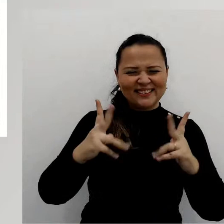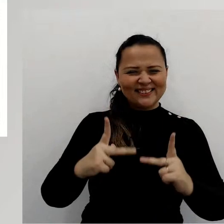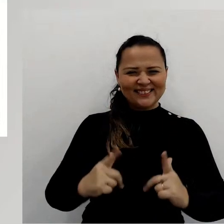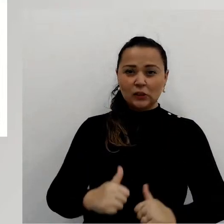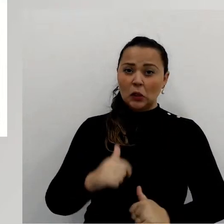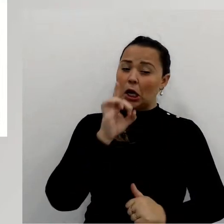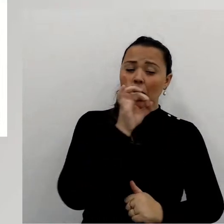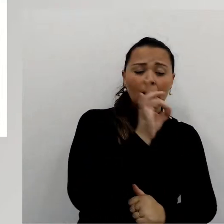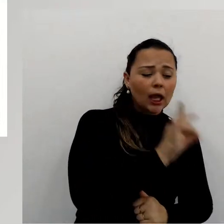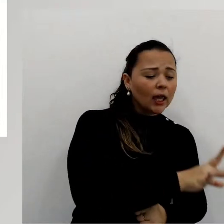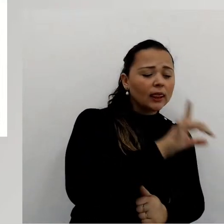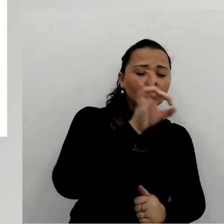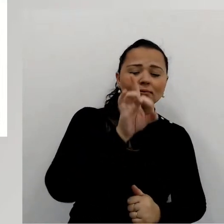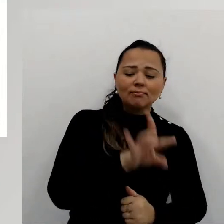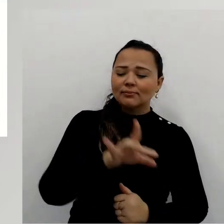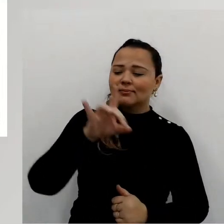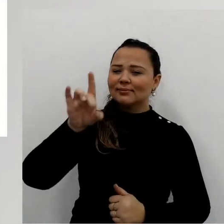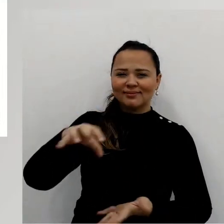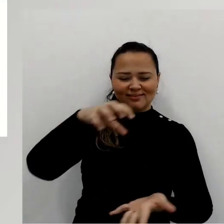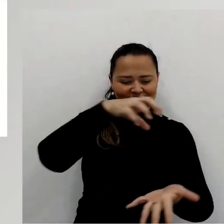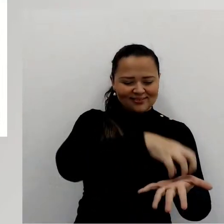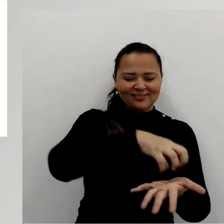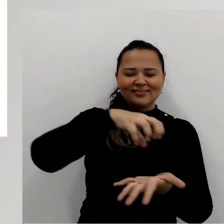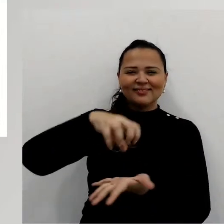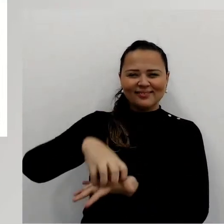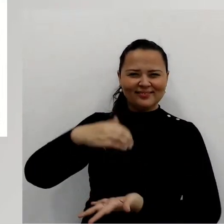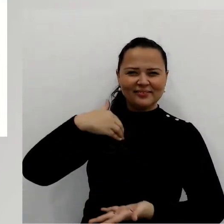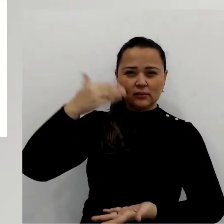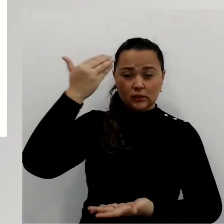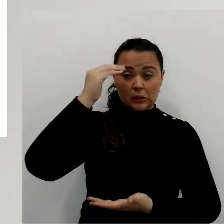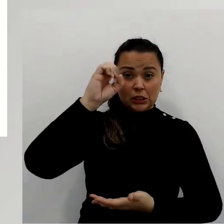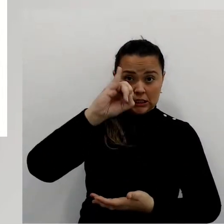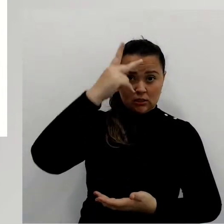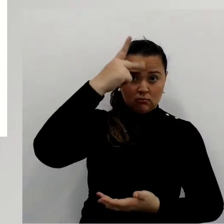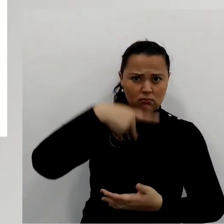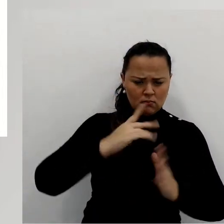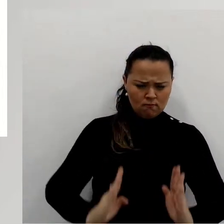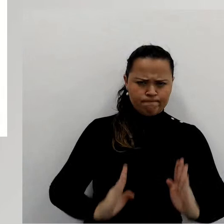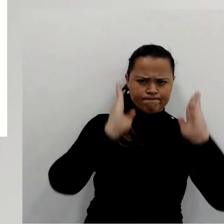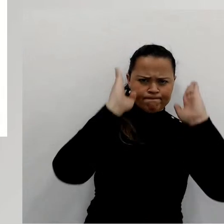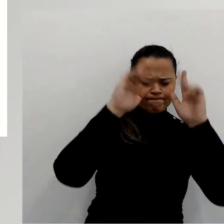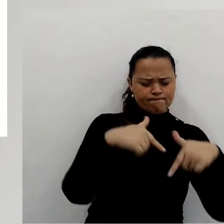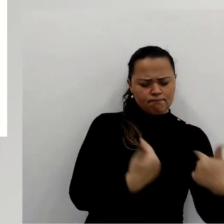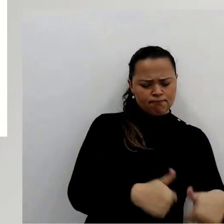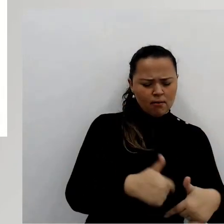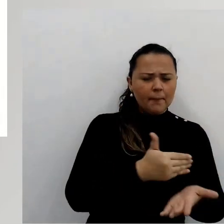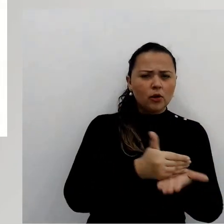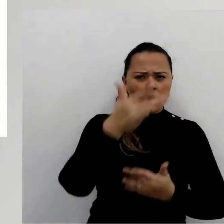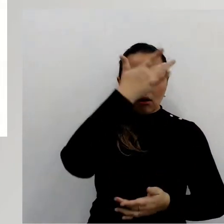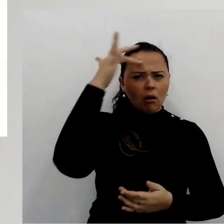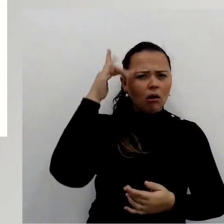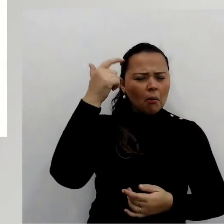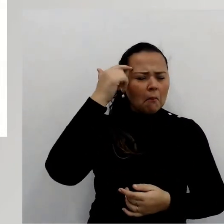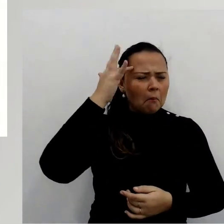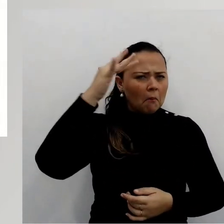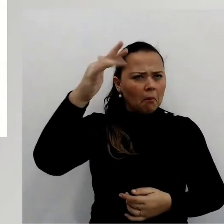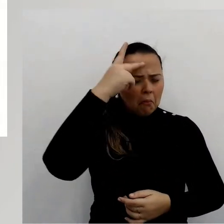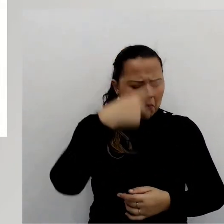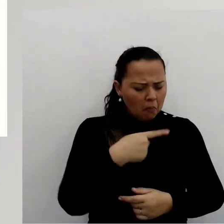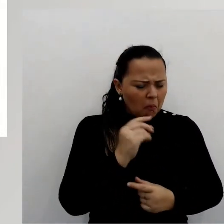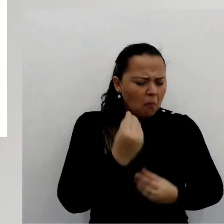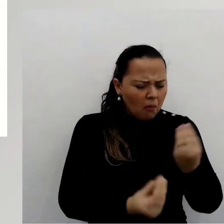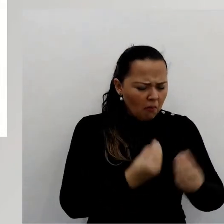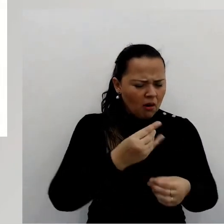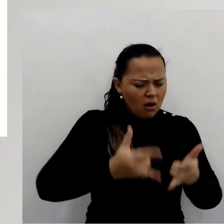you have these individual silos, and people start to think about automating a specific operation, that's